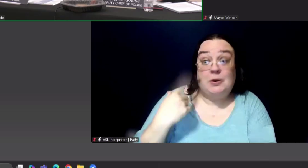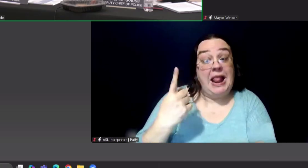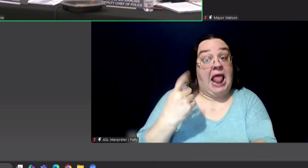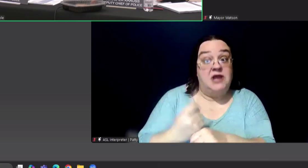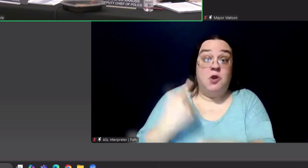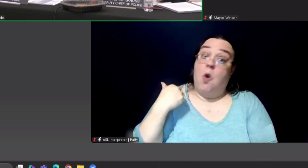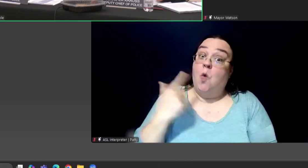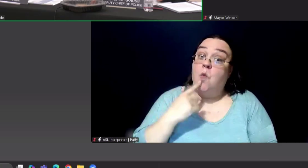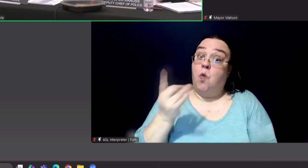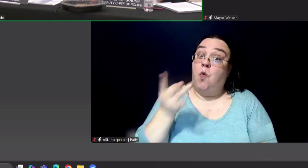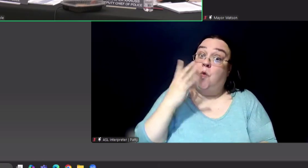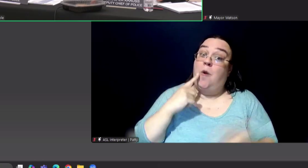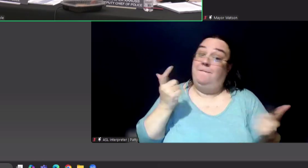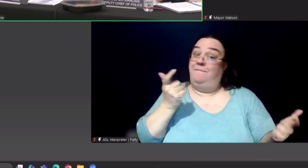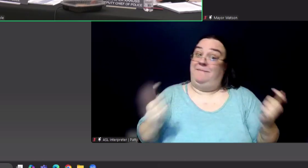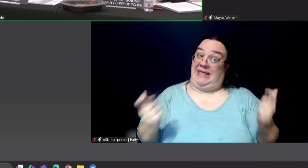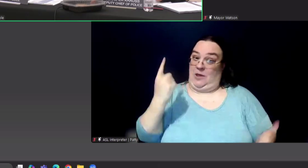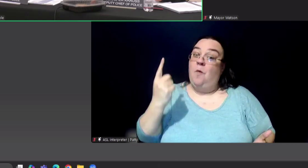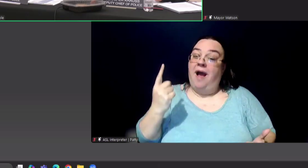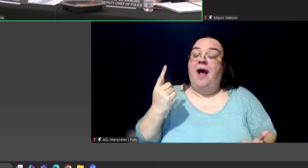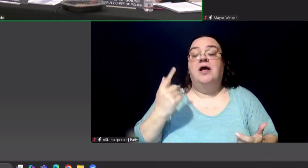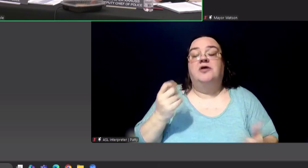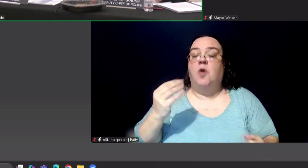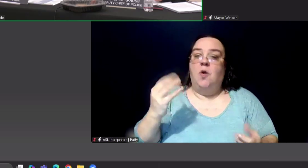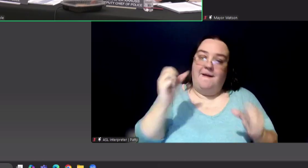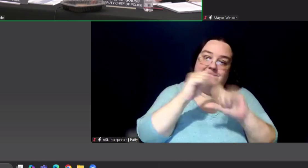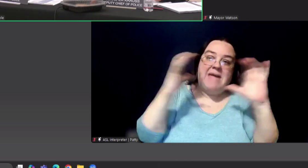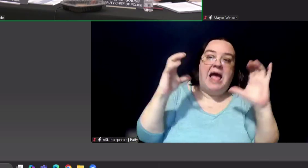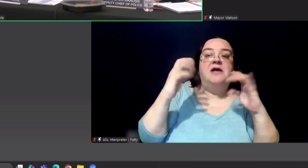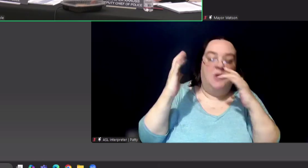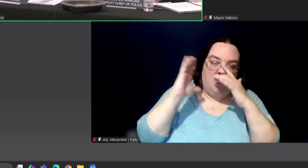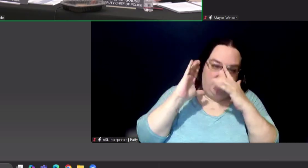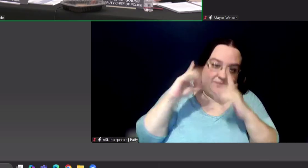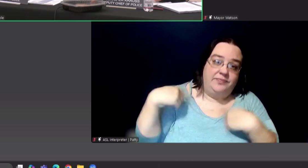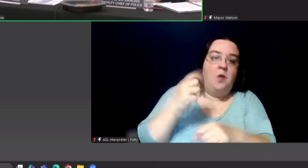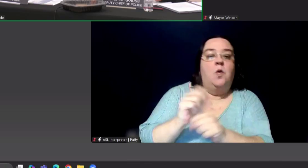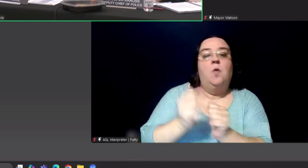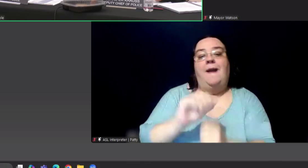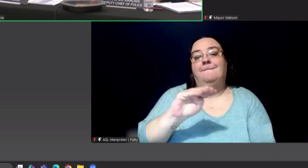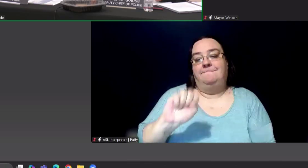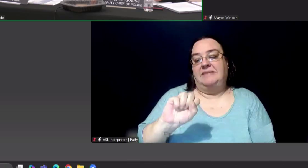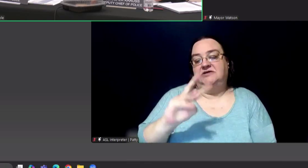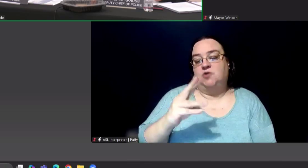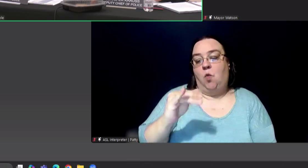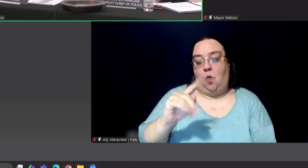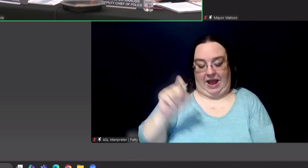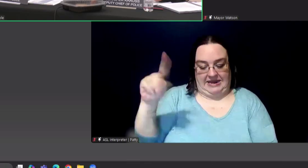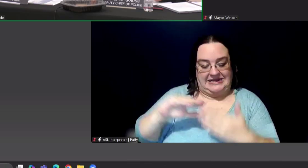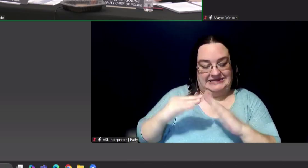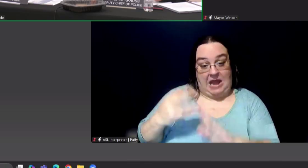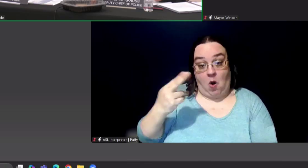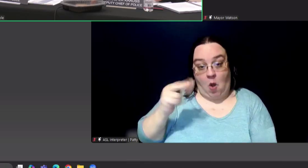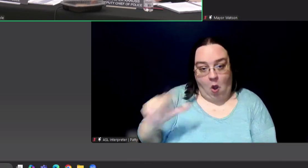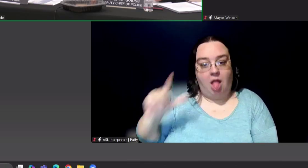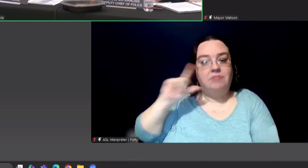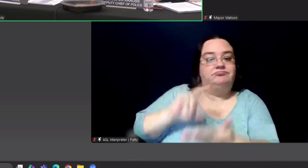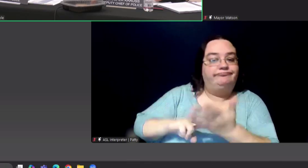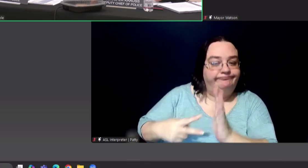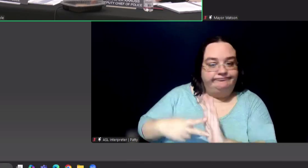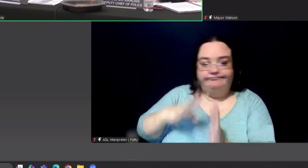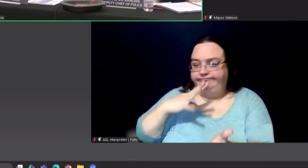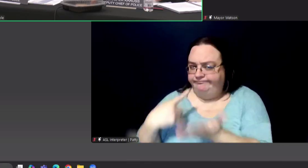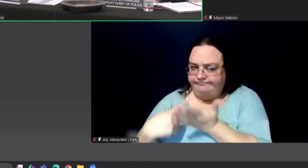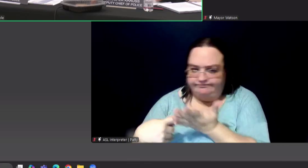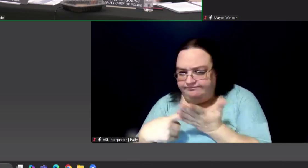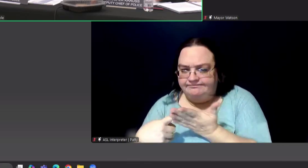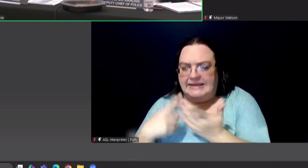imagine. We are been working with Ms. White over at Town Hall to discuss